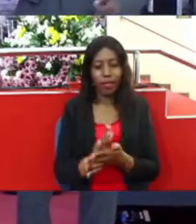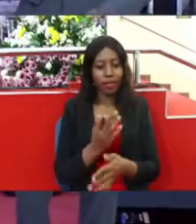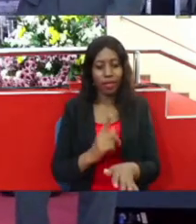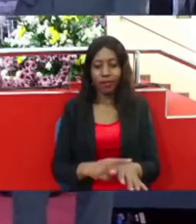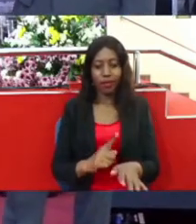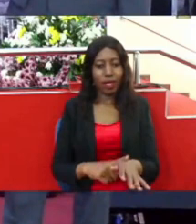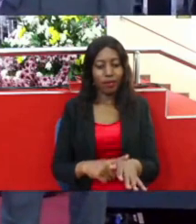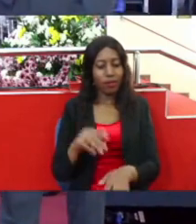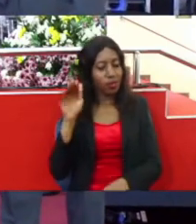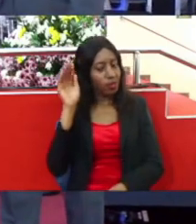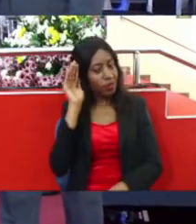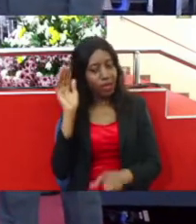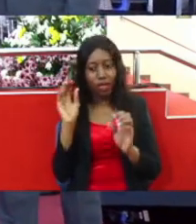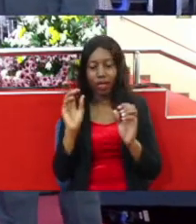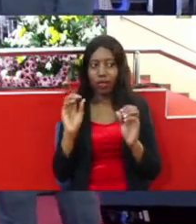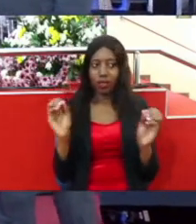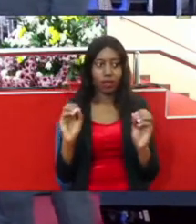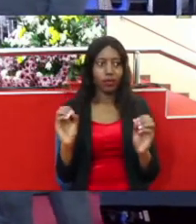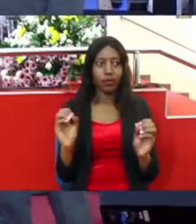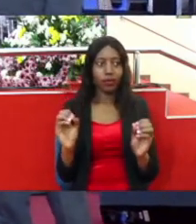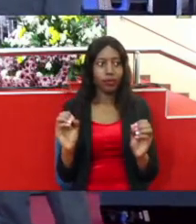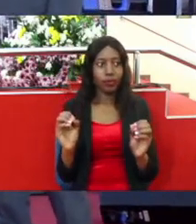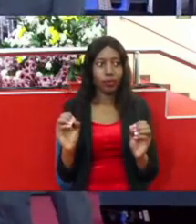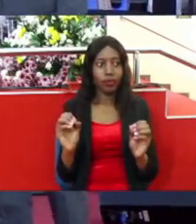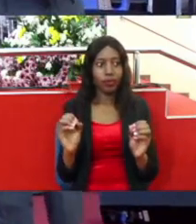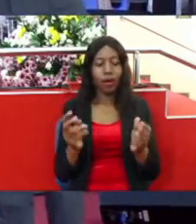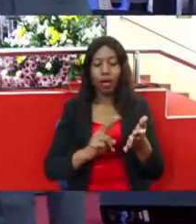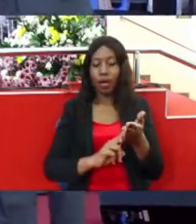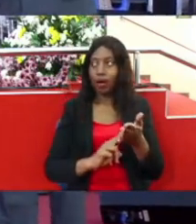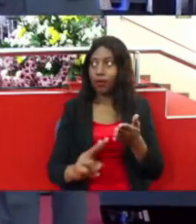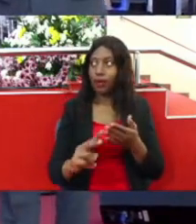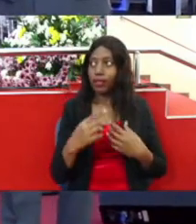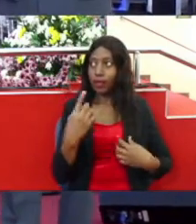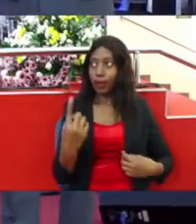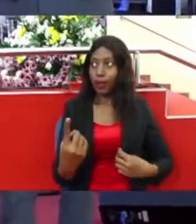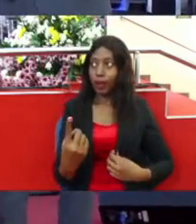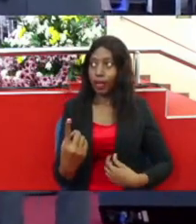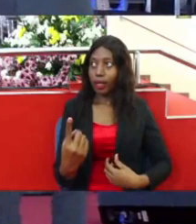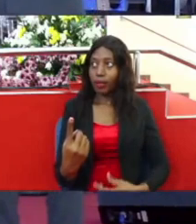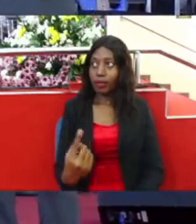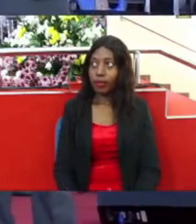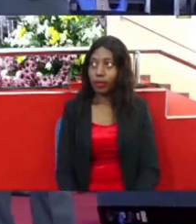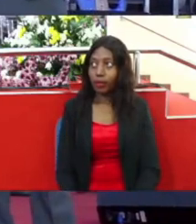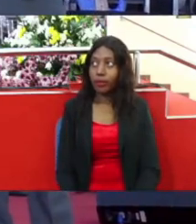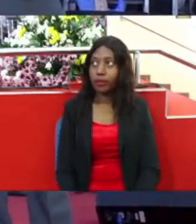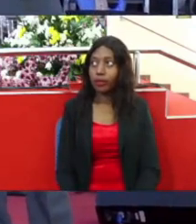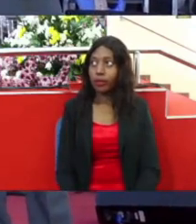akakaidi amri za Bwana. We see from verse number 1 of the scripture that we read. Tunaona kuanzia sura ya mstari wa